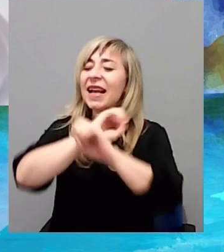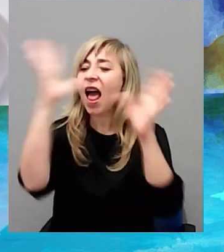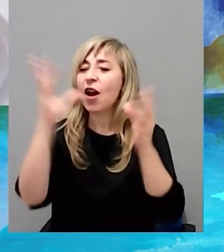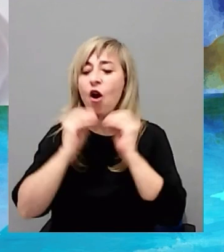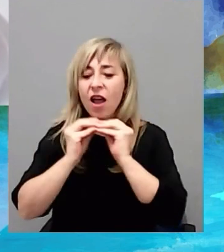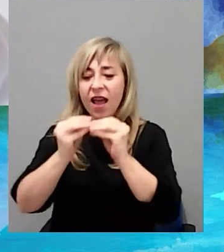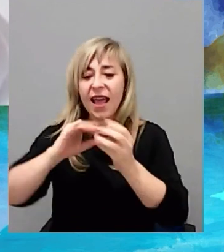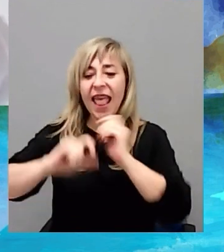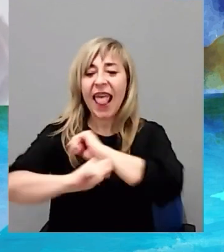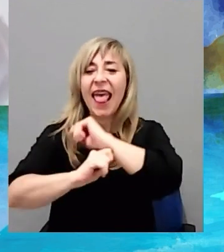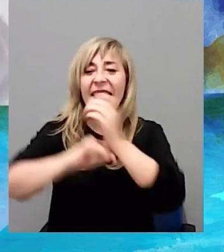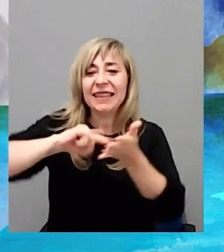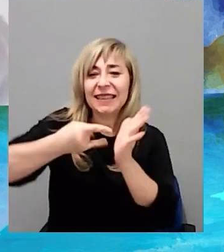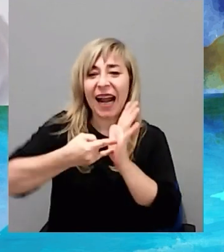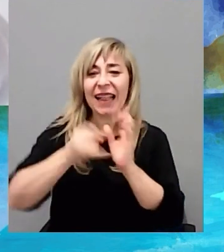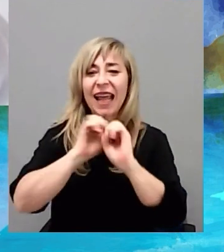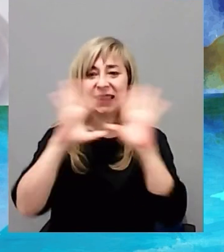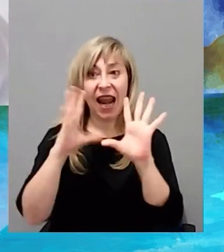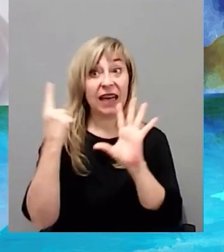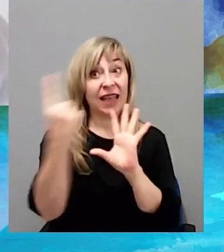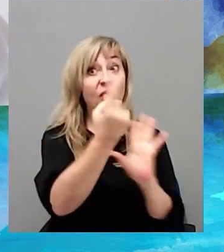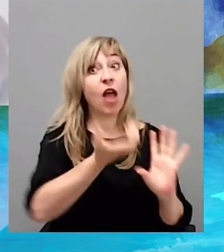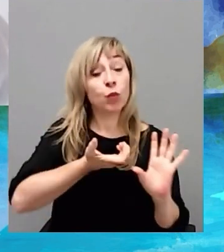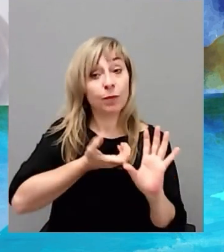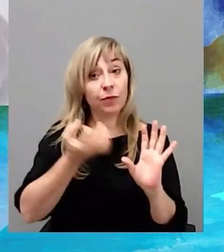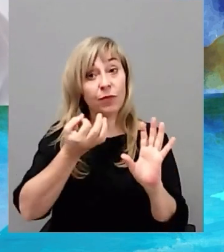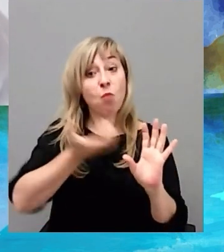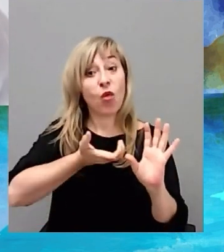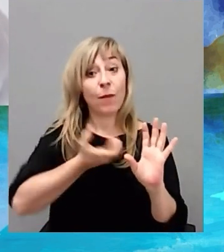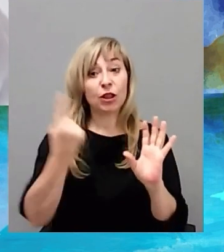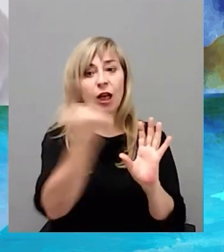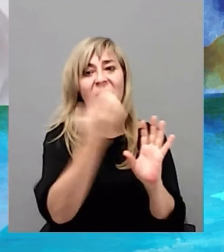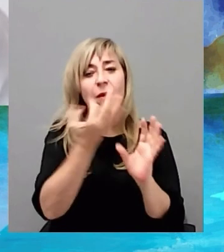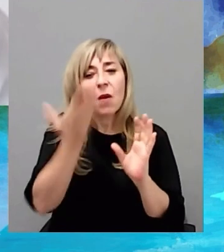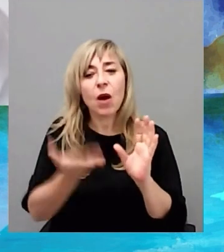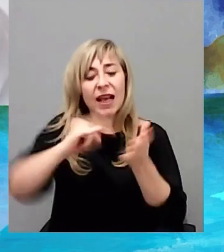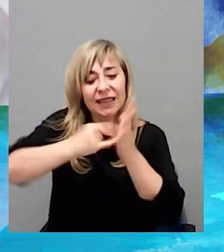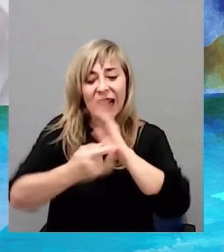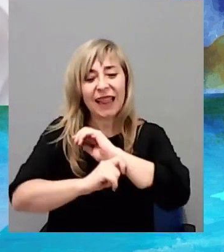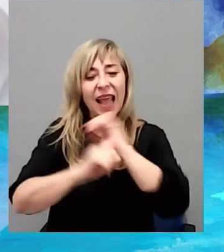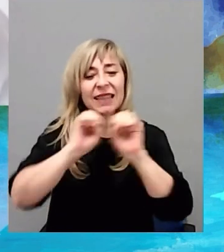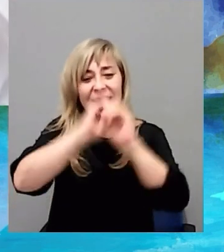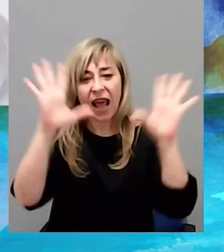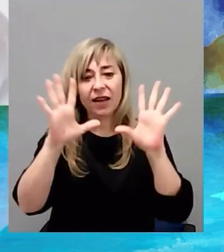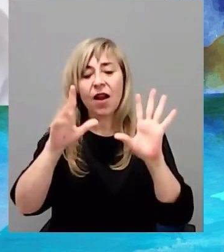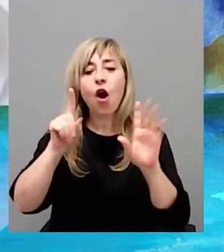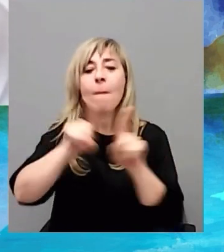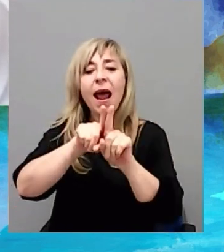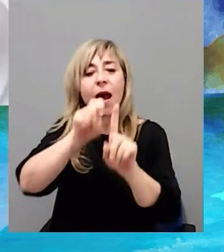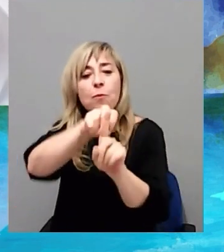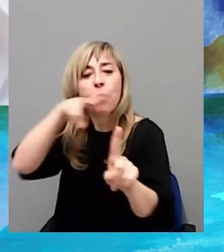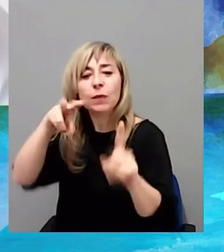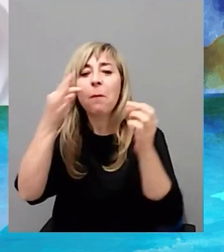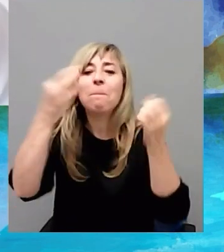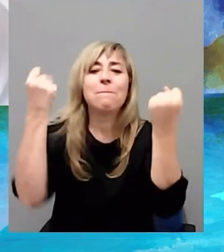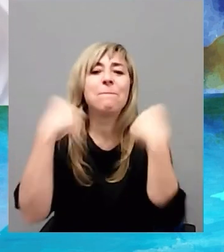make our cities accessible from a holistic perspective. And we need to apply artificial